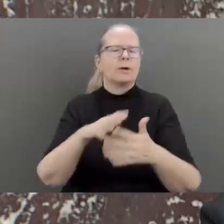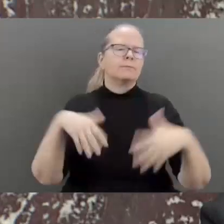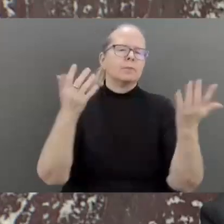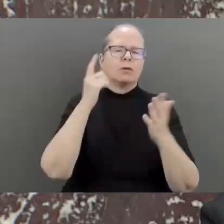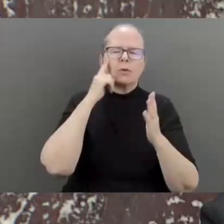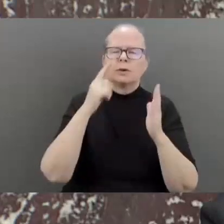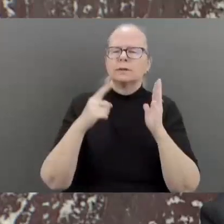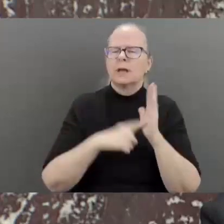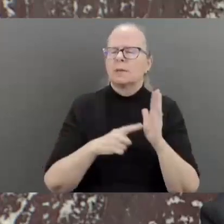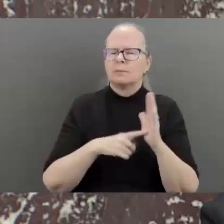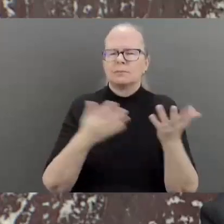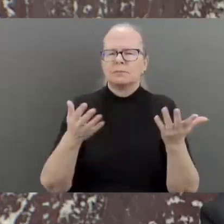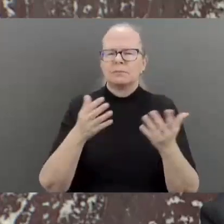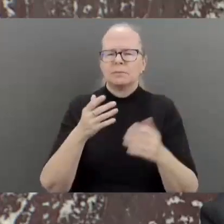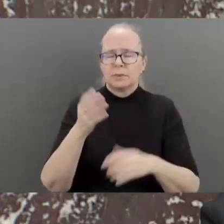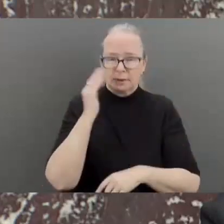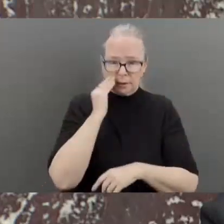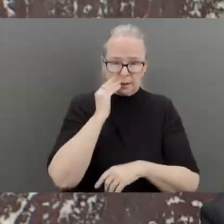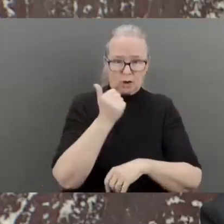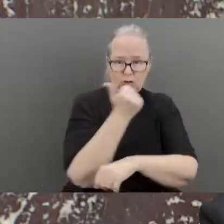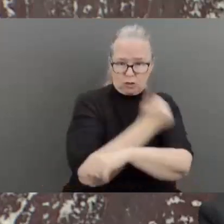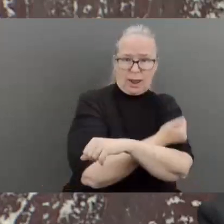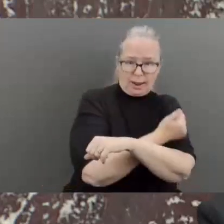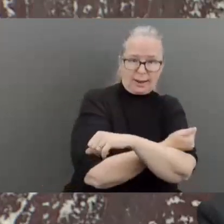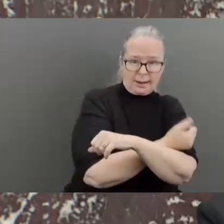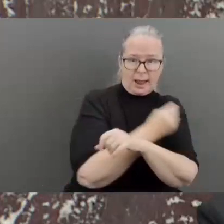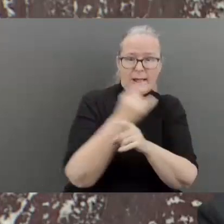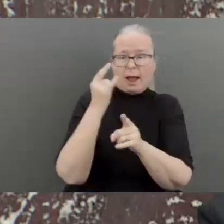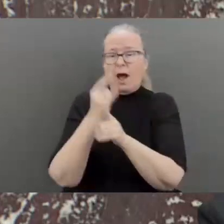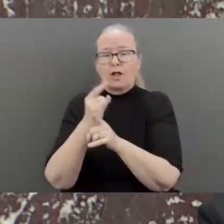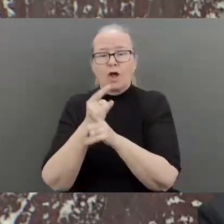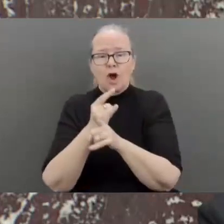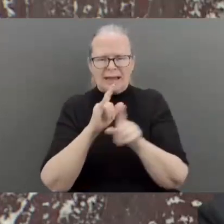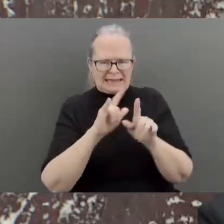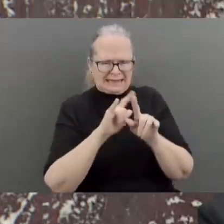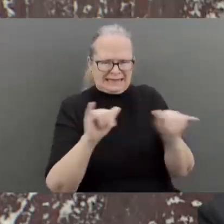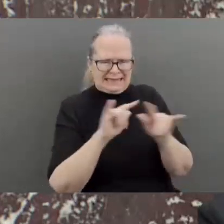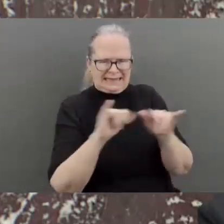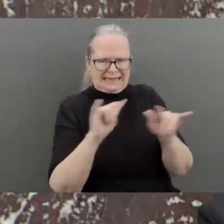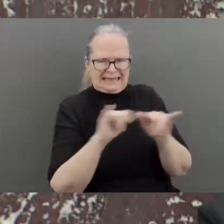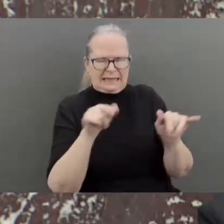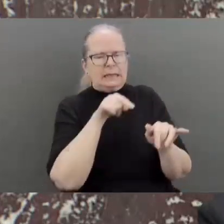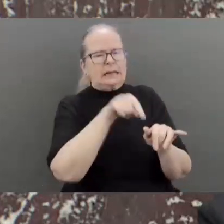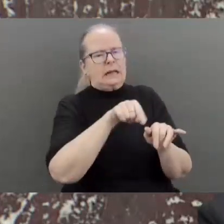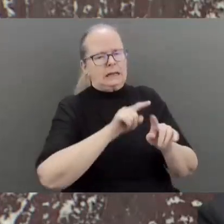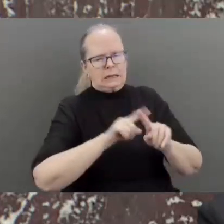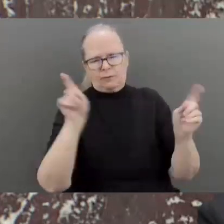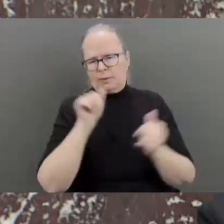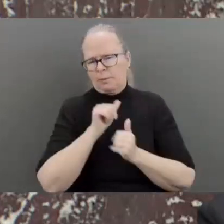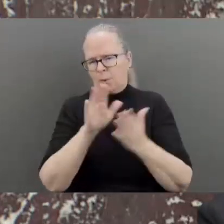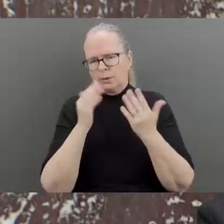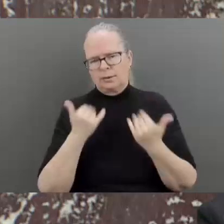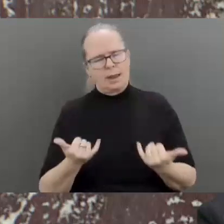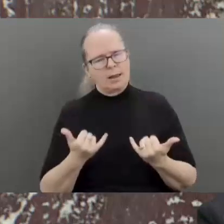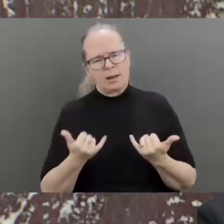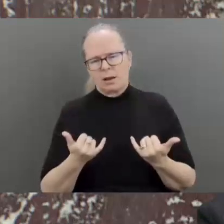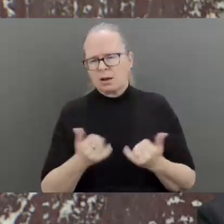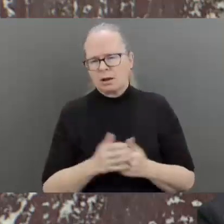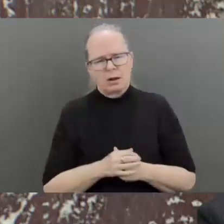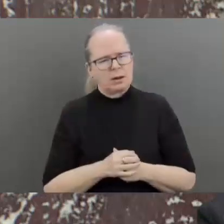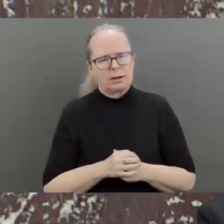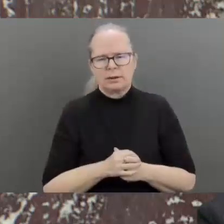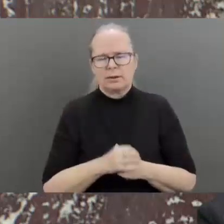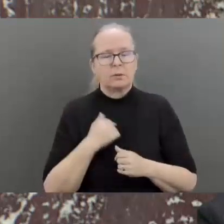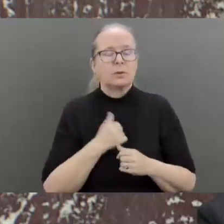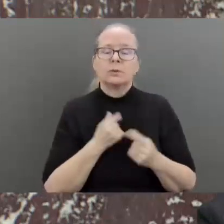has changed. So what we must do, what we will do every day, as the rationale